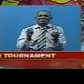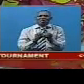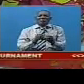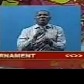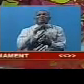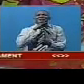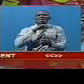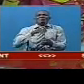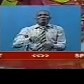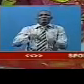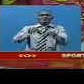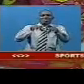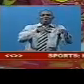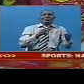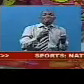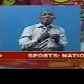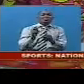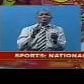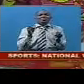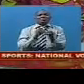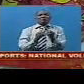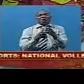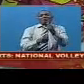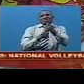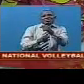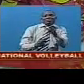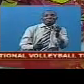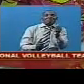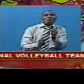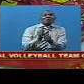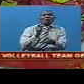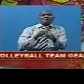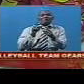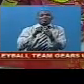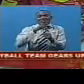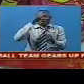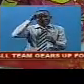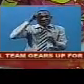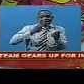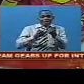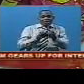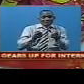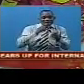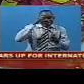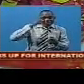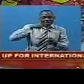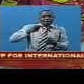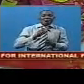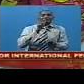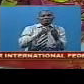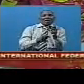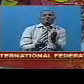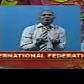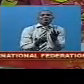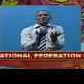of rubbish where squatters openly defecate. Most often, the butchers use old ties to singe the meat, which is